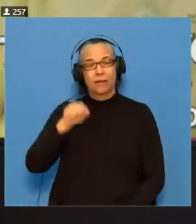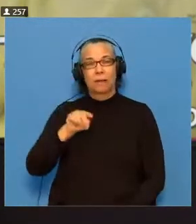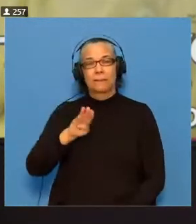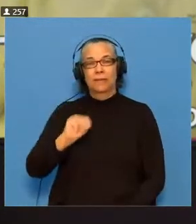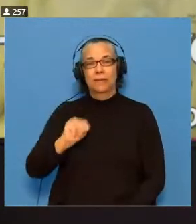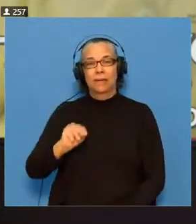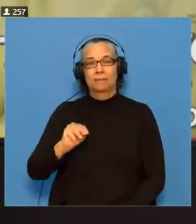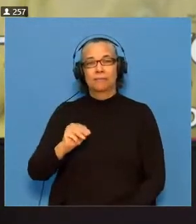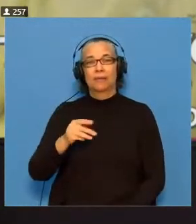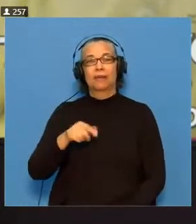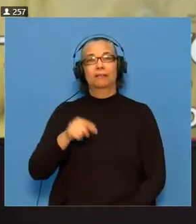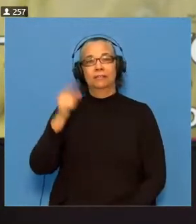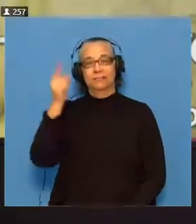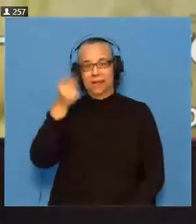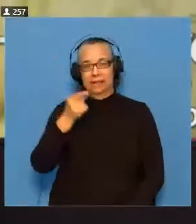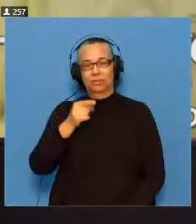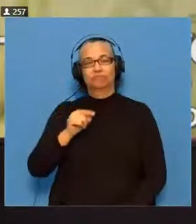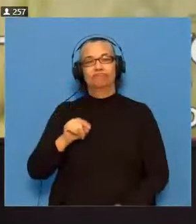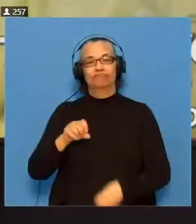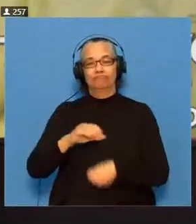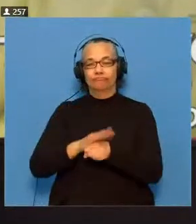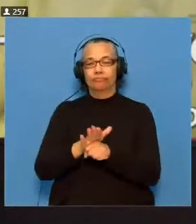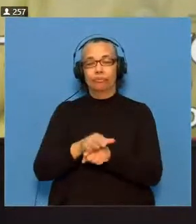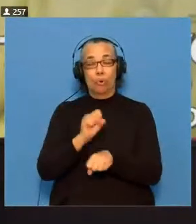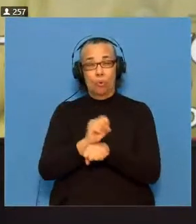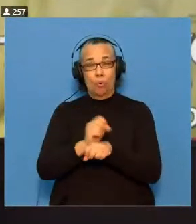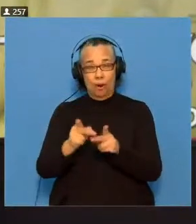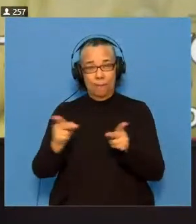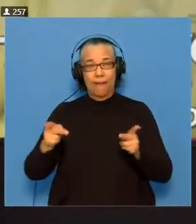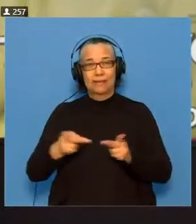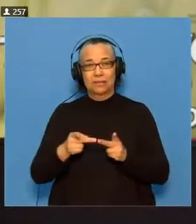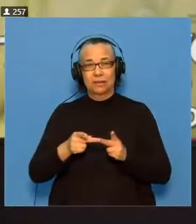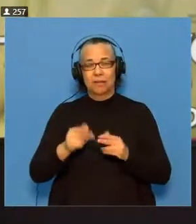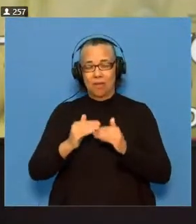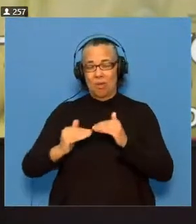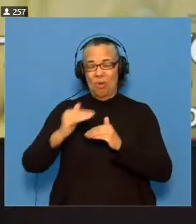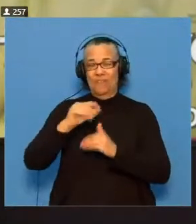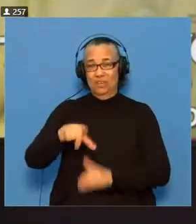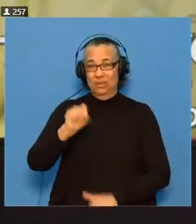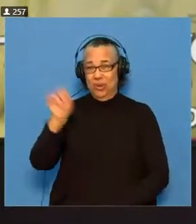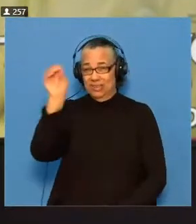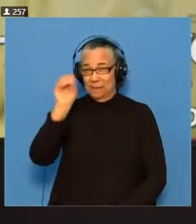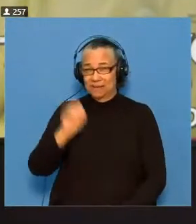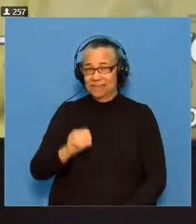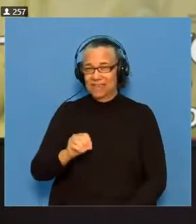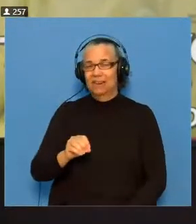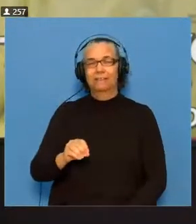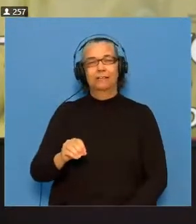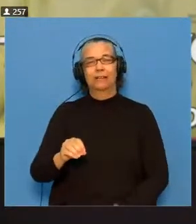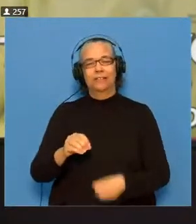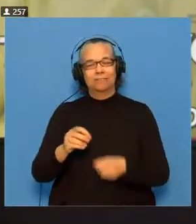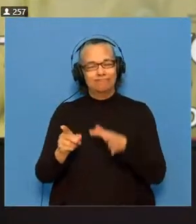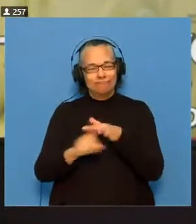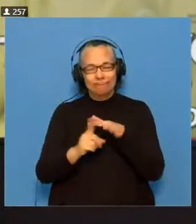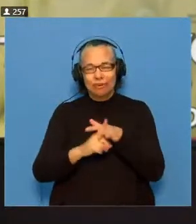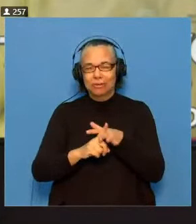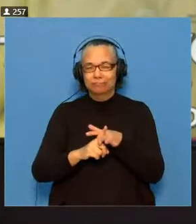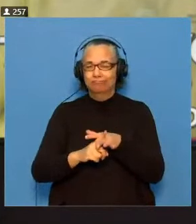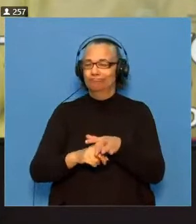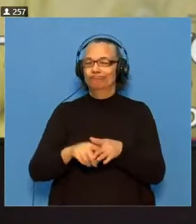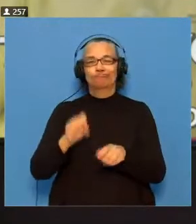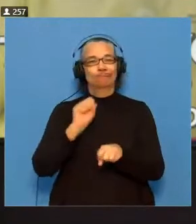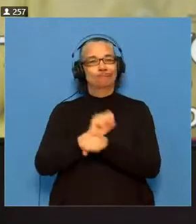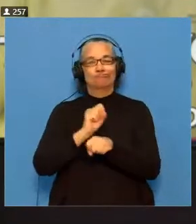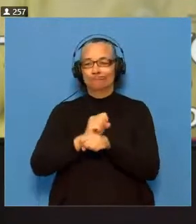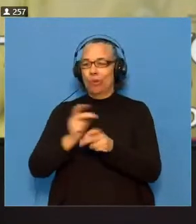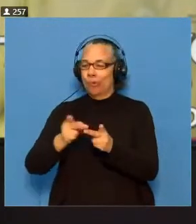www.gov.bm/coronavirus workplace. Over 20% of the cases that we had in the last month's outbreaks were workplace